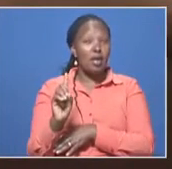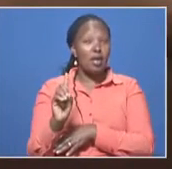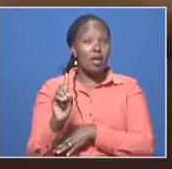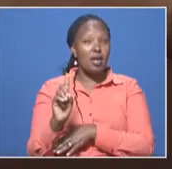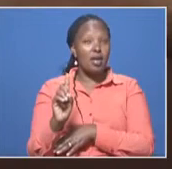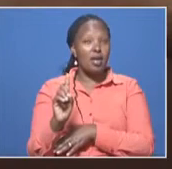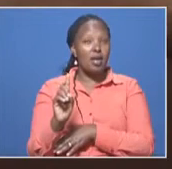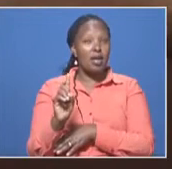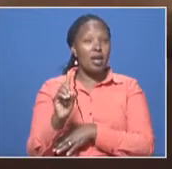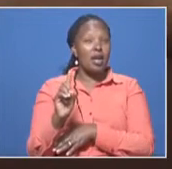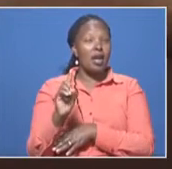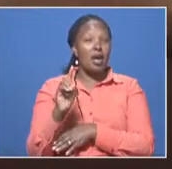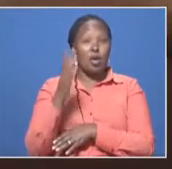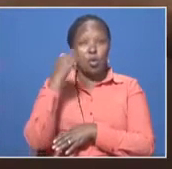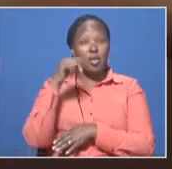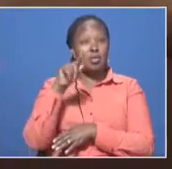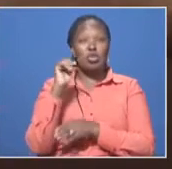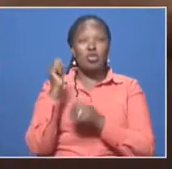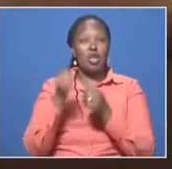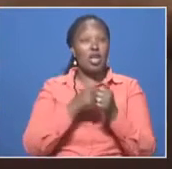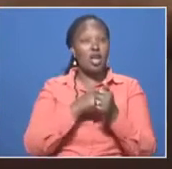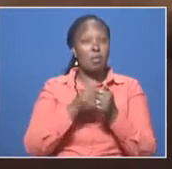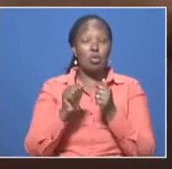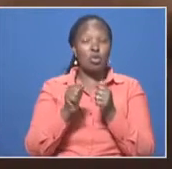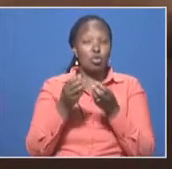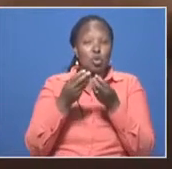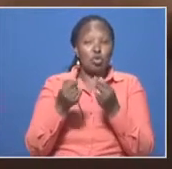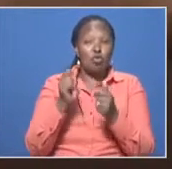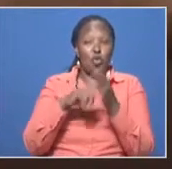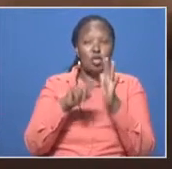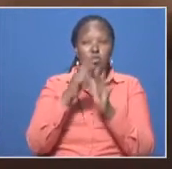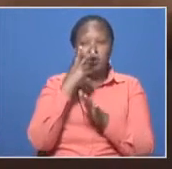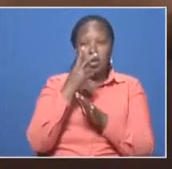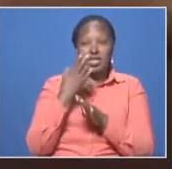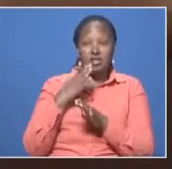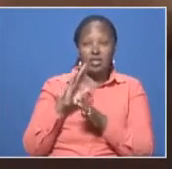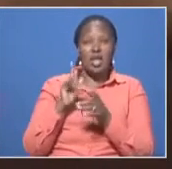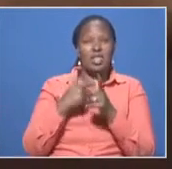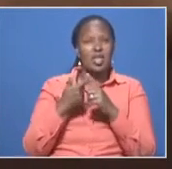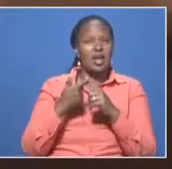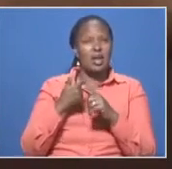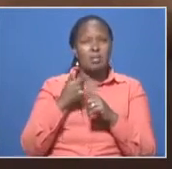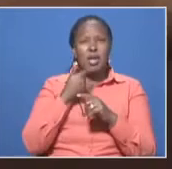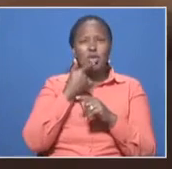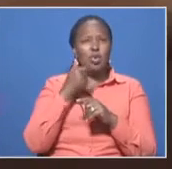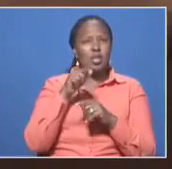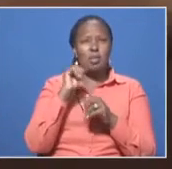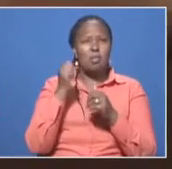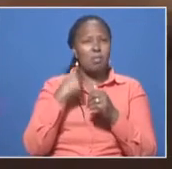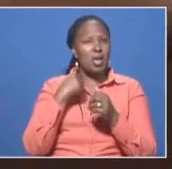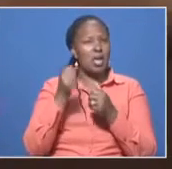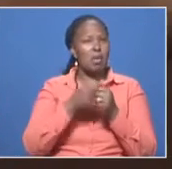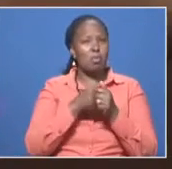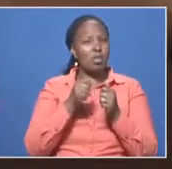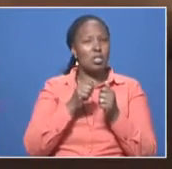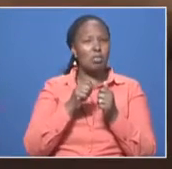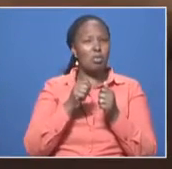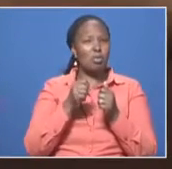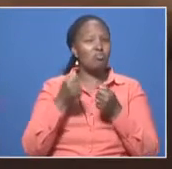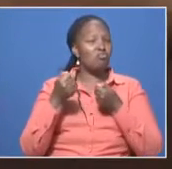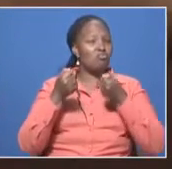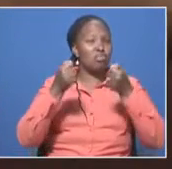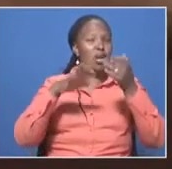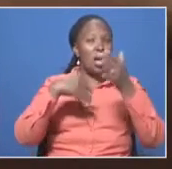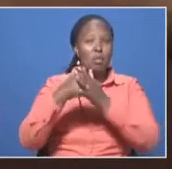because they were unable to handle what they had seen. And I remember telling them, no, I cannot fly. I mean, I cannot drive